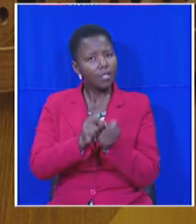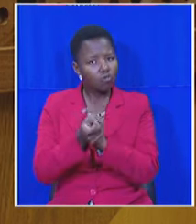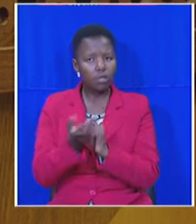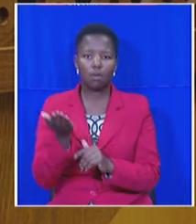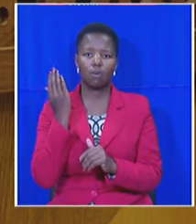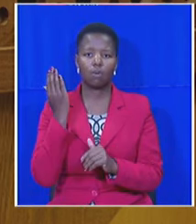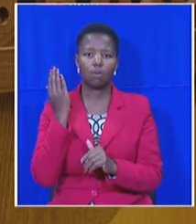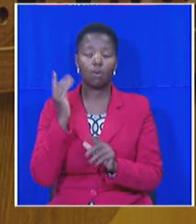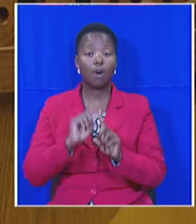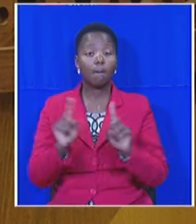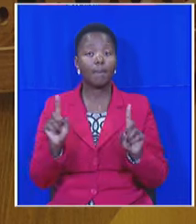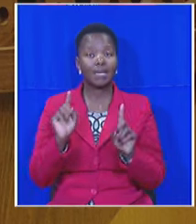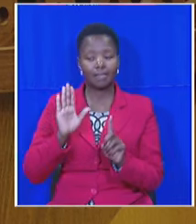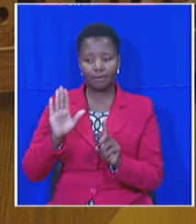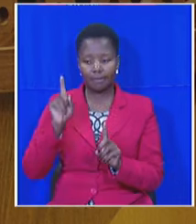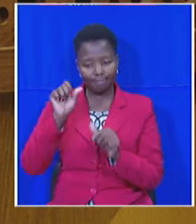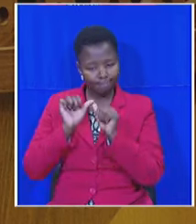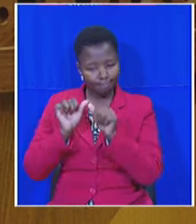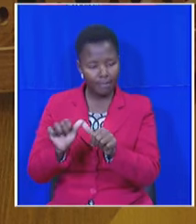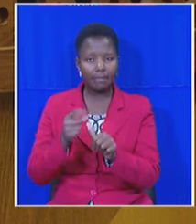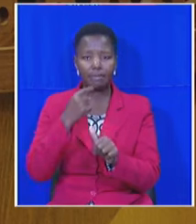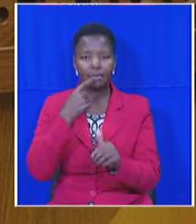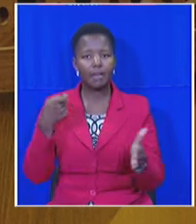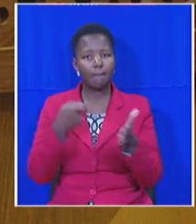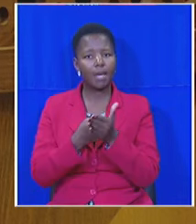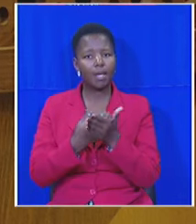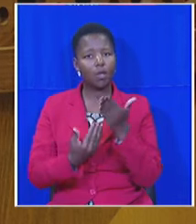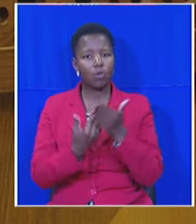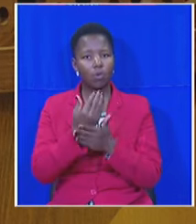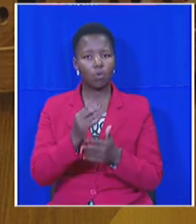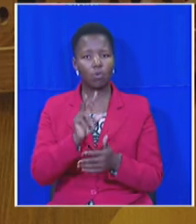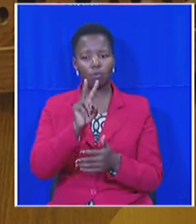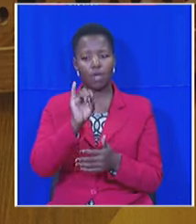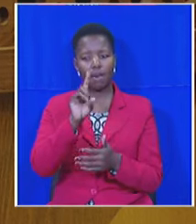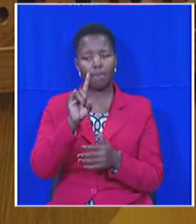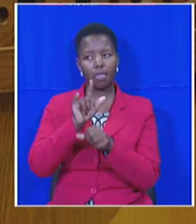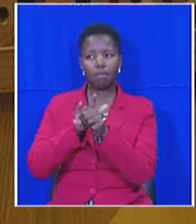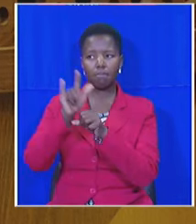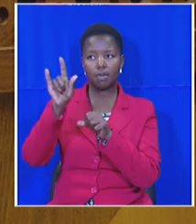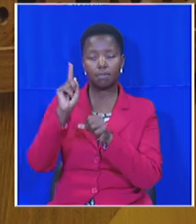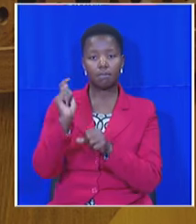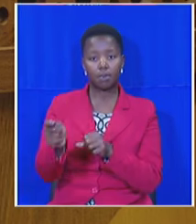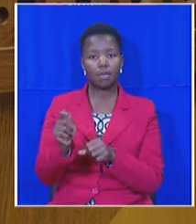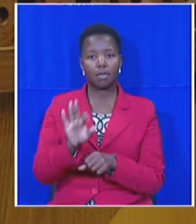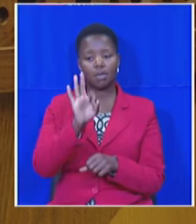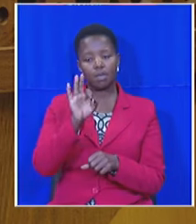for the persistence to procure the new VIP jet with a value of 3.6 billion